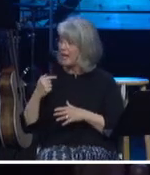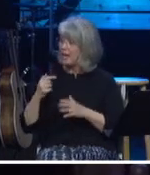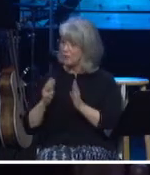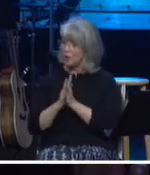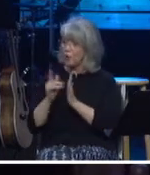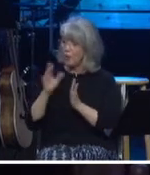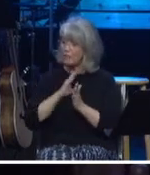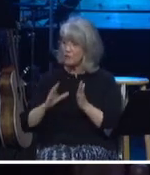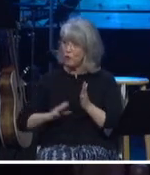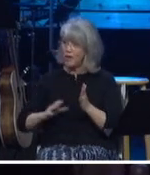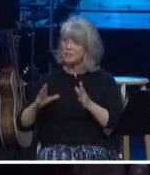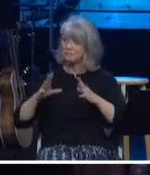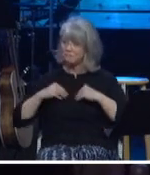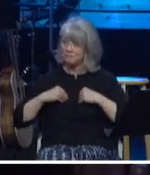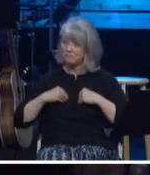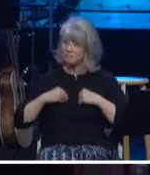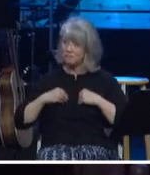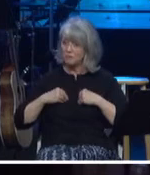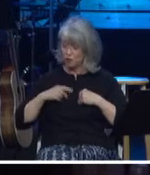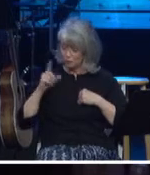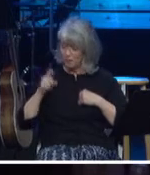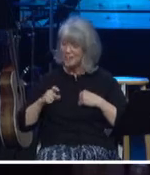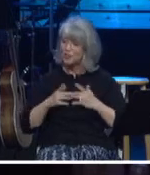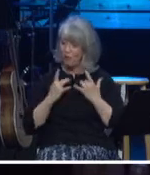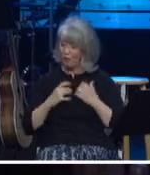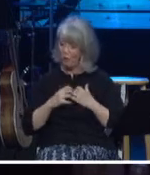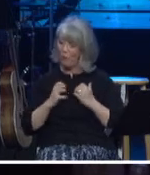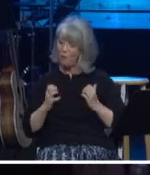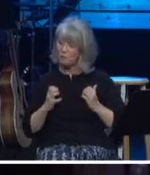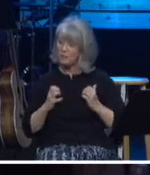We need to examine our own hearts, don't we?